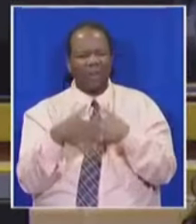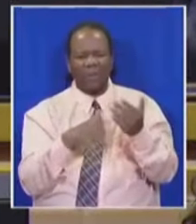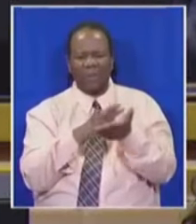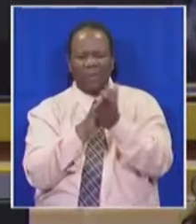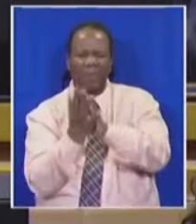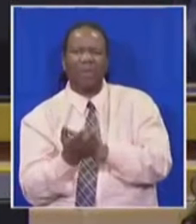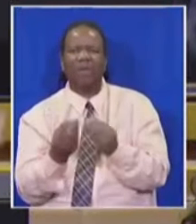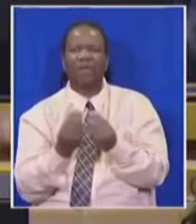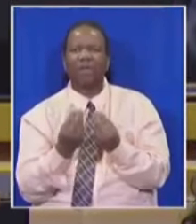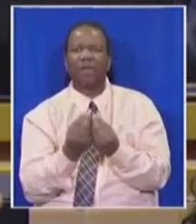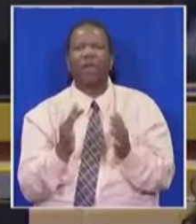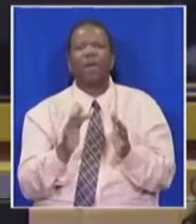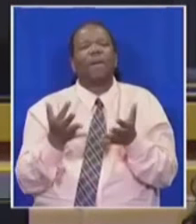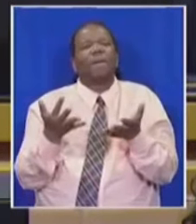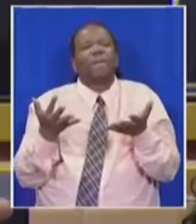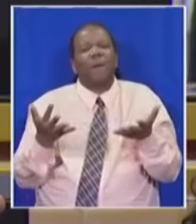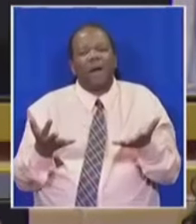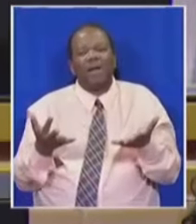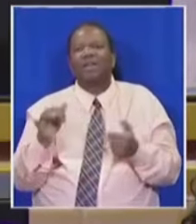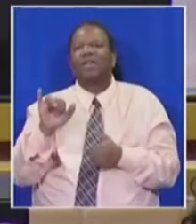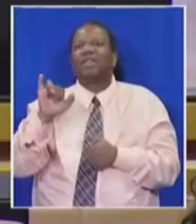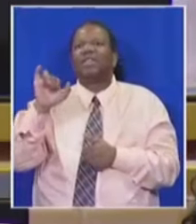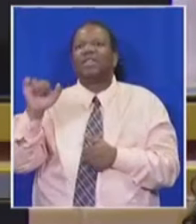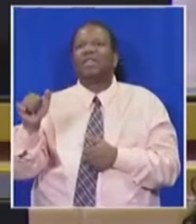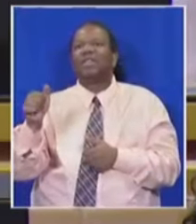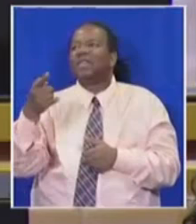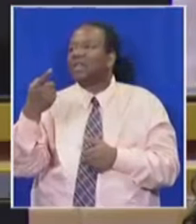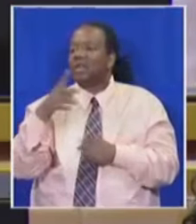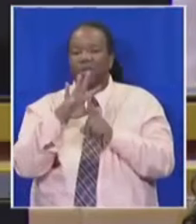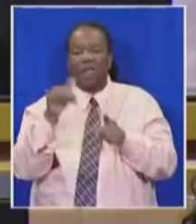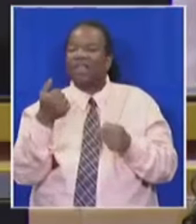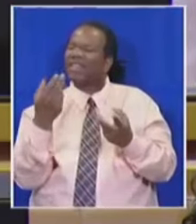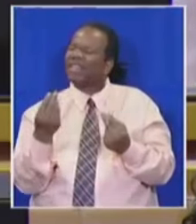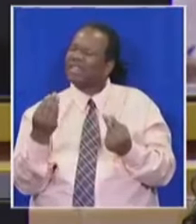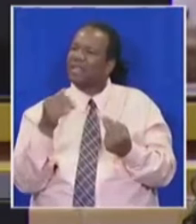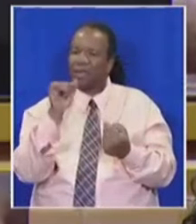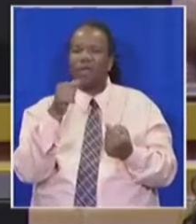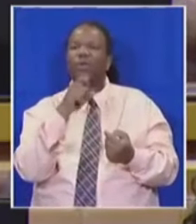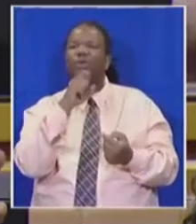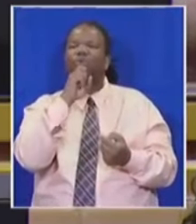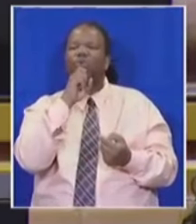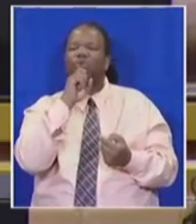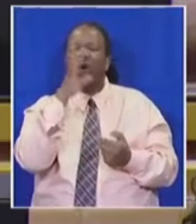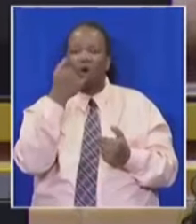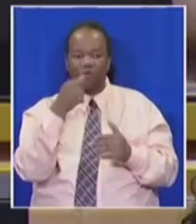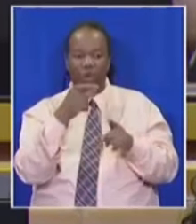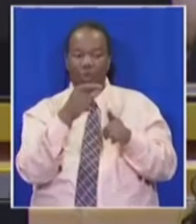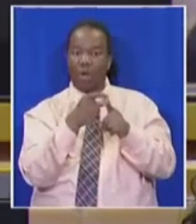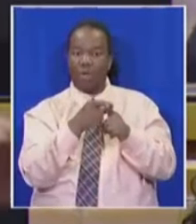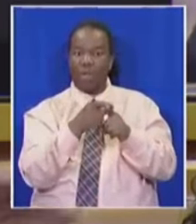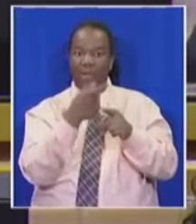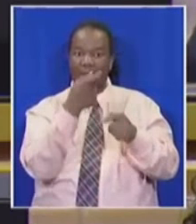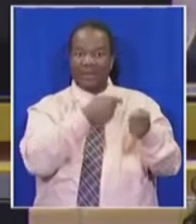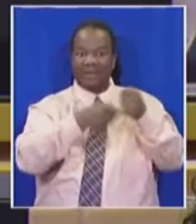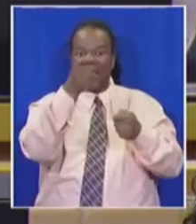determine whether use of a word like sellout is unparliamentary. We cannot cripple debate in this parliament by